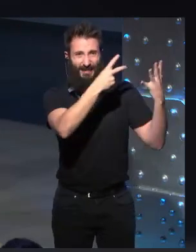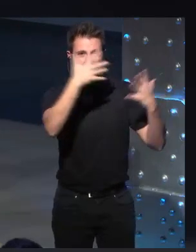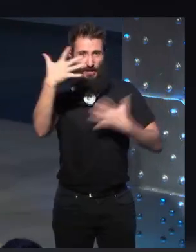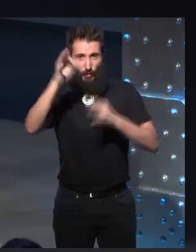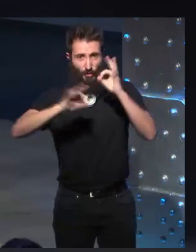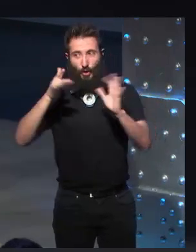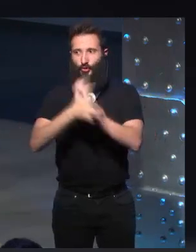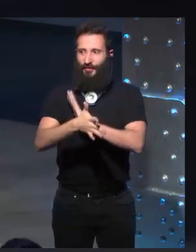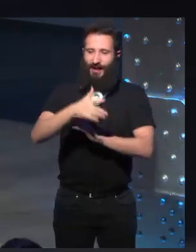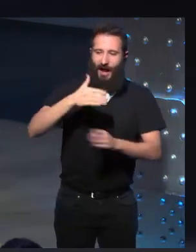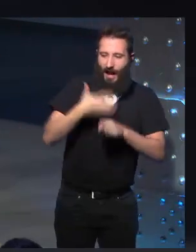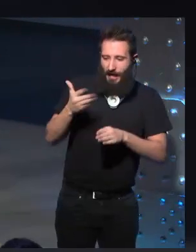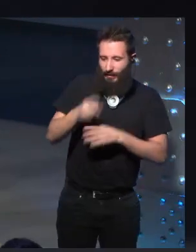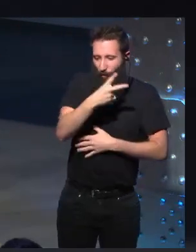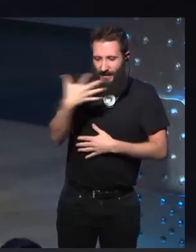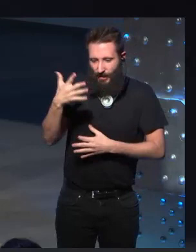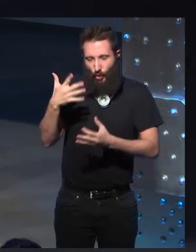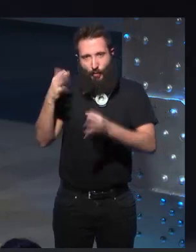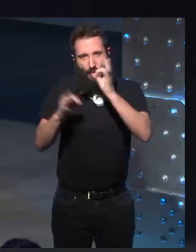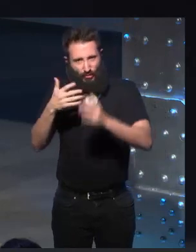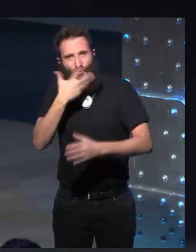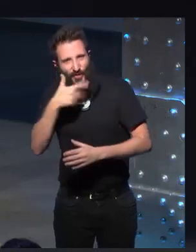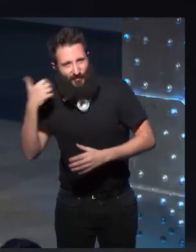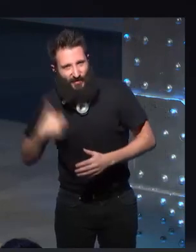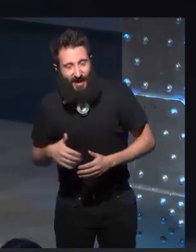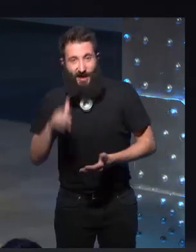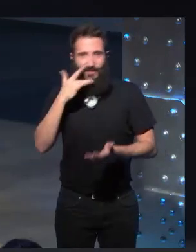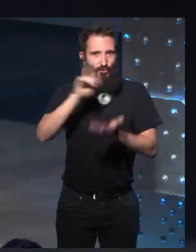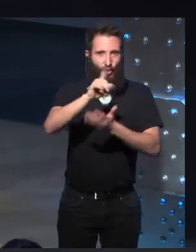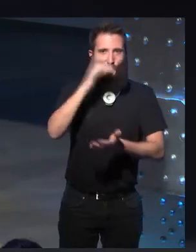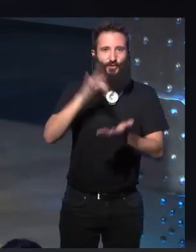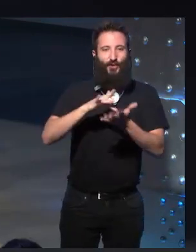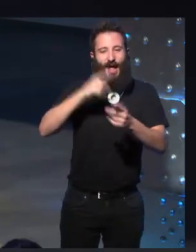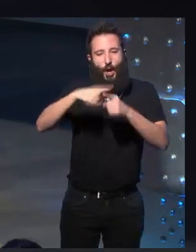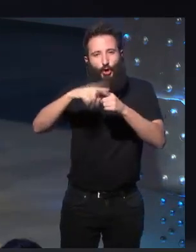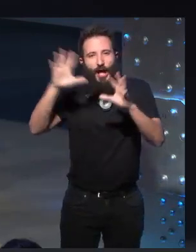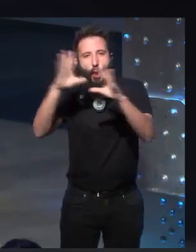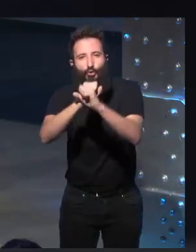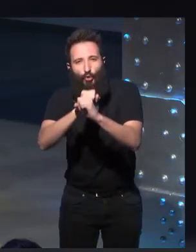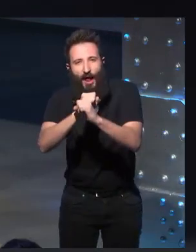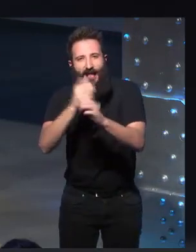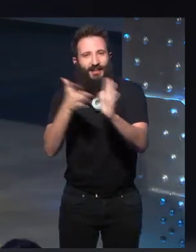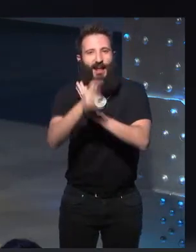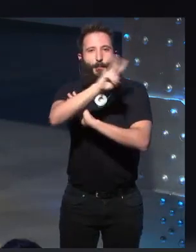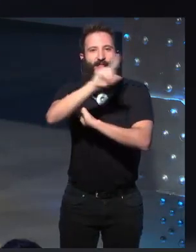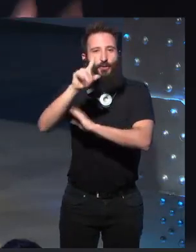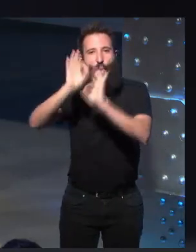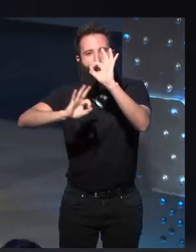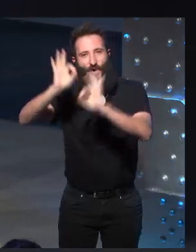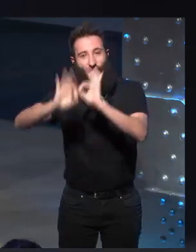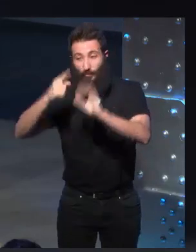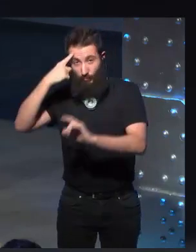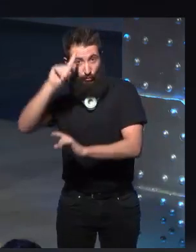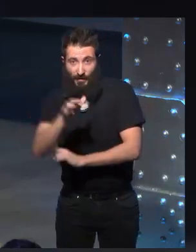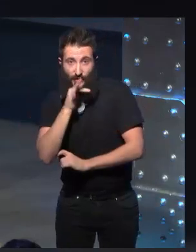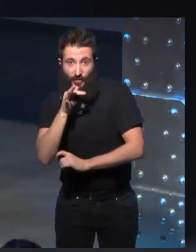No. Dark matter makes up 21%. We don't know what dark matter is. And everything I've told you, everything you've ever